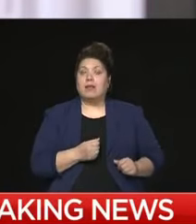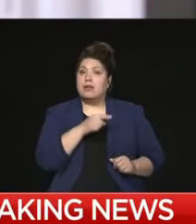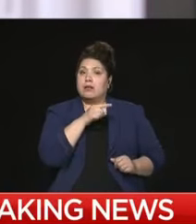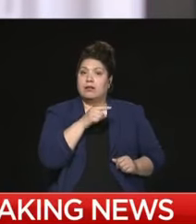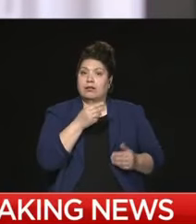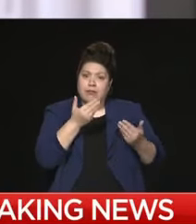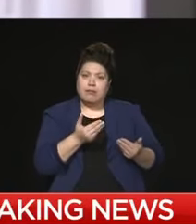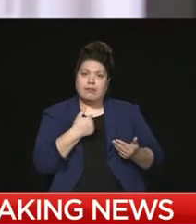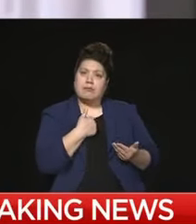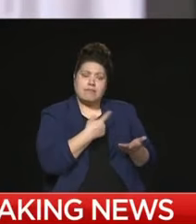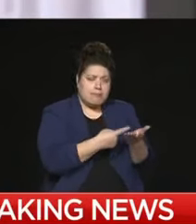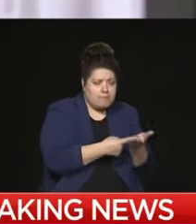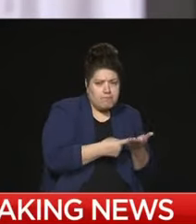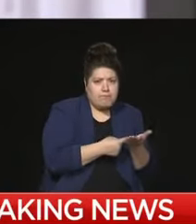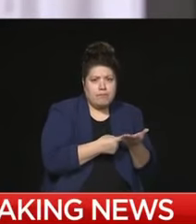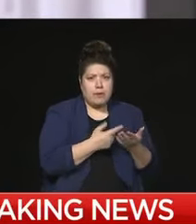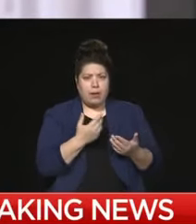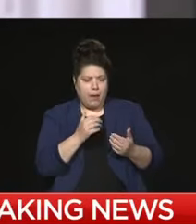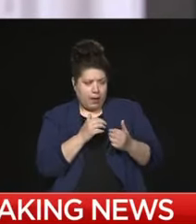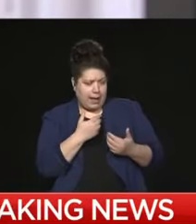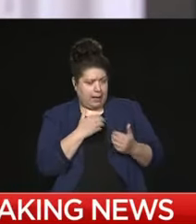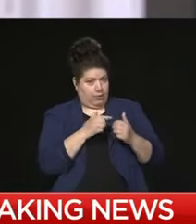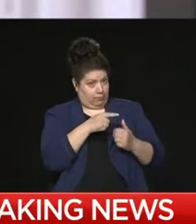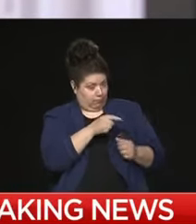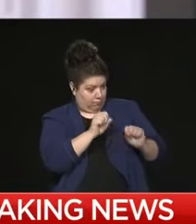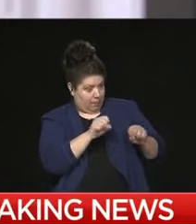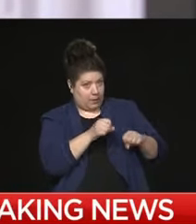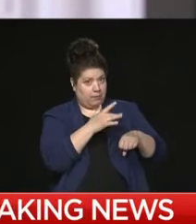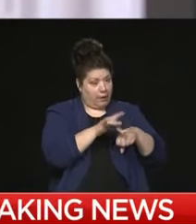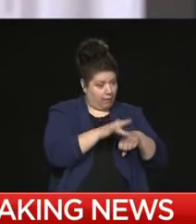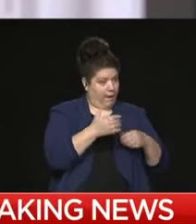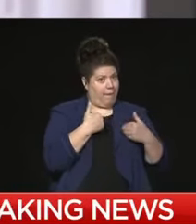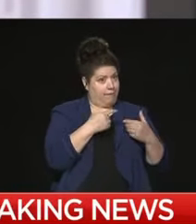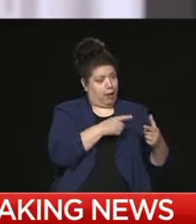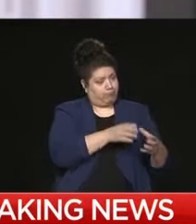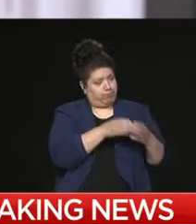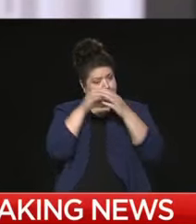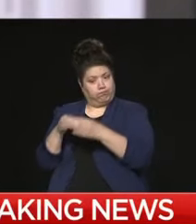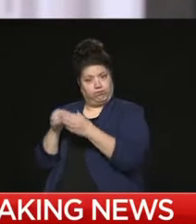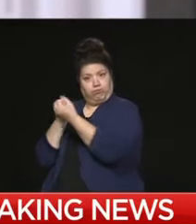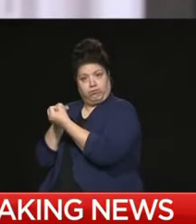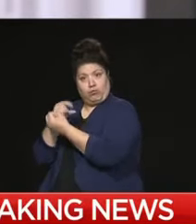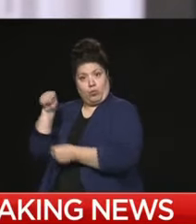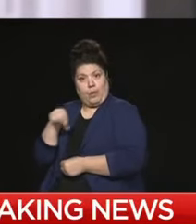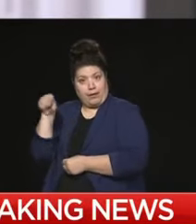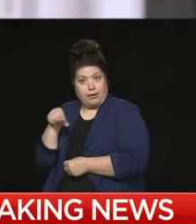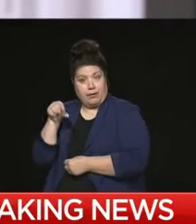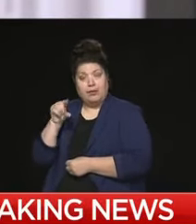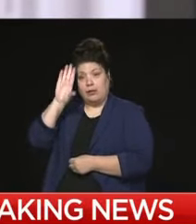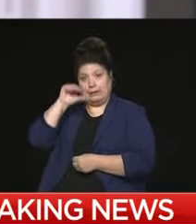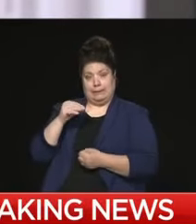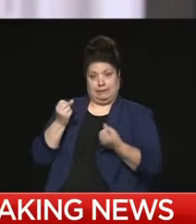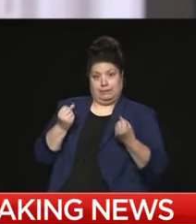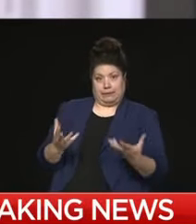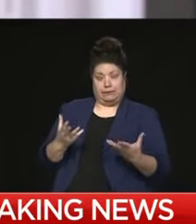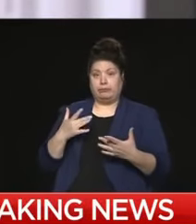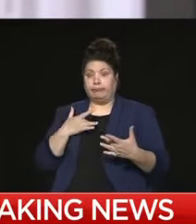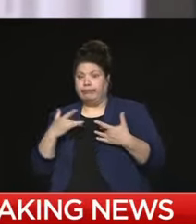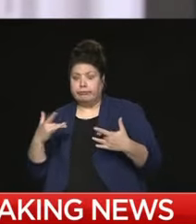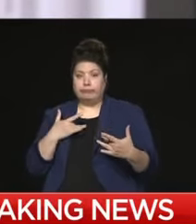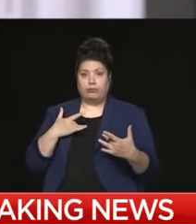them the best way to help Quebec in these difficult times. I acknowledge to what extent people are